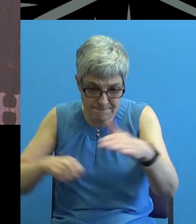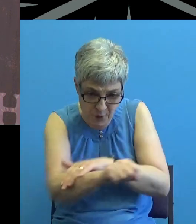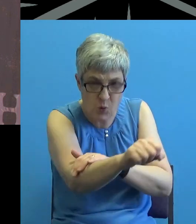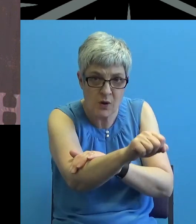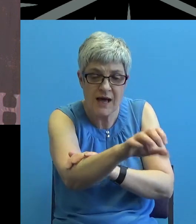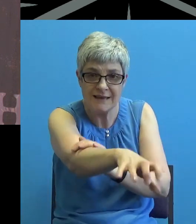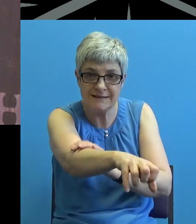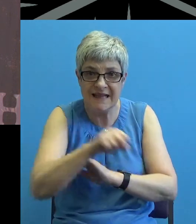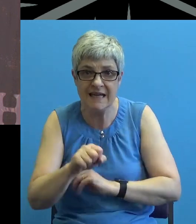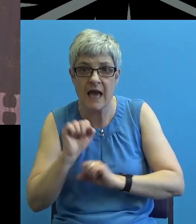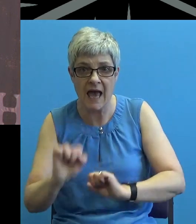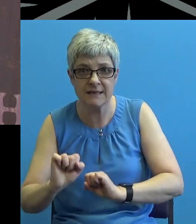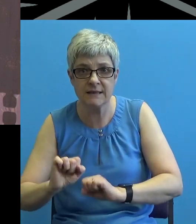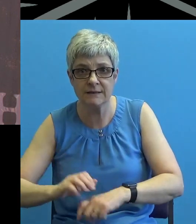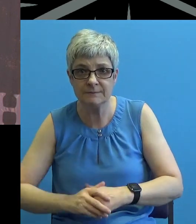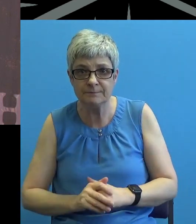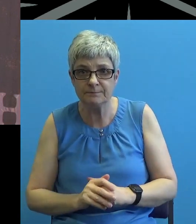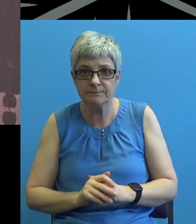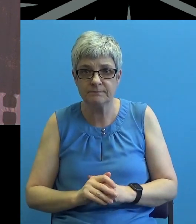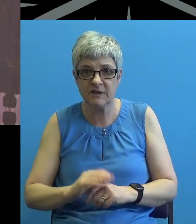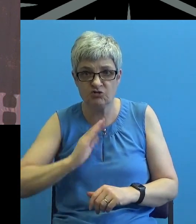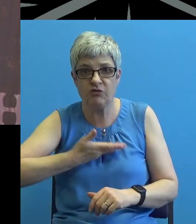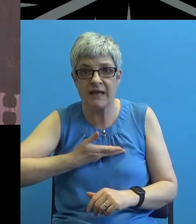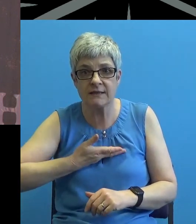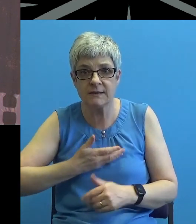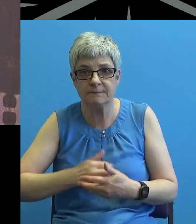take what is rightfully his.